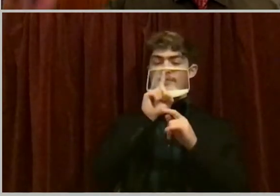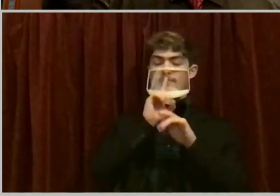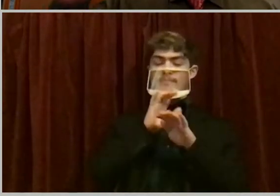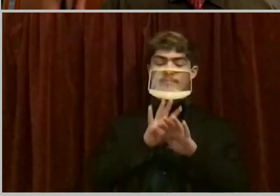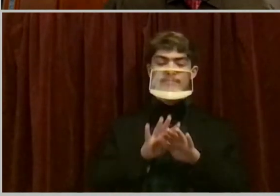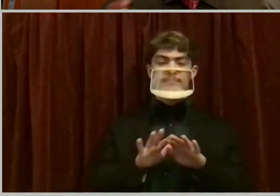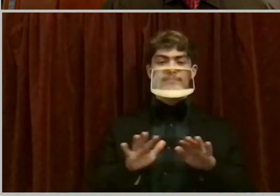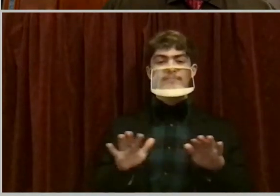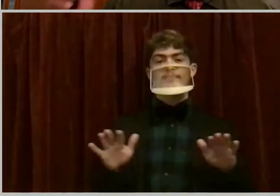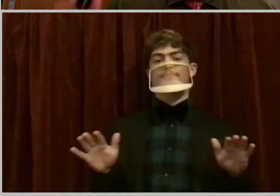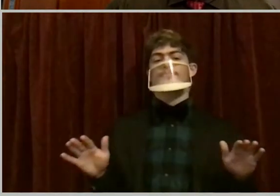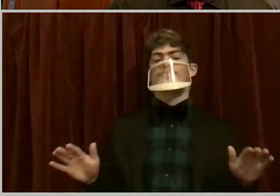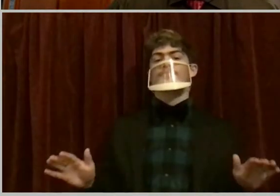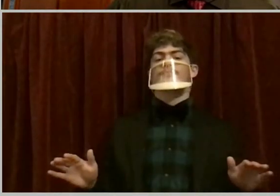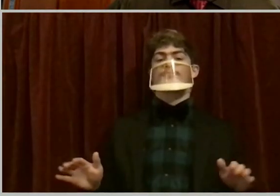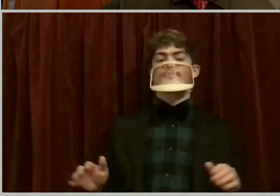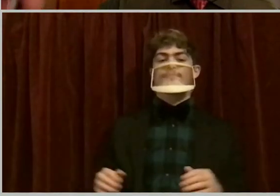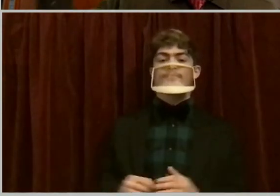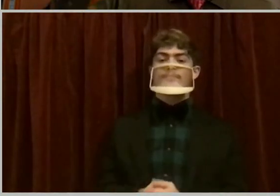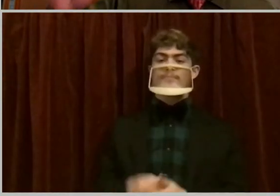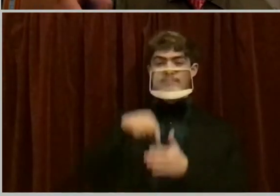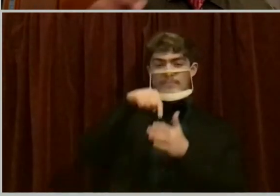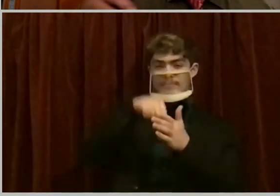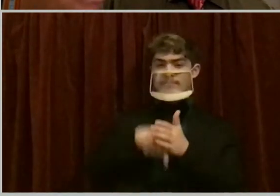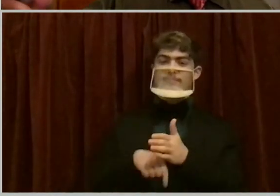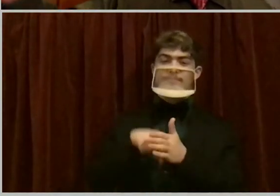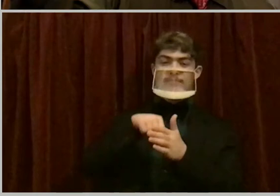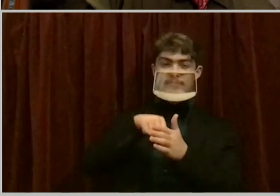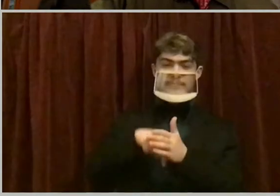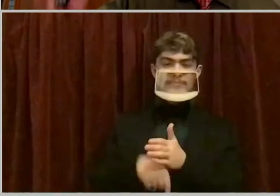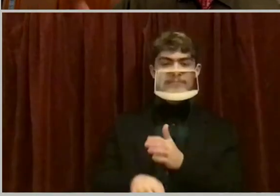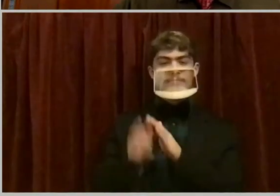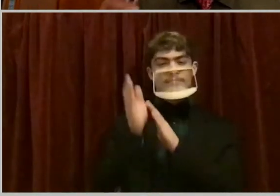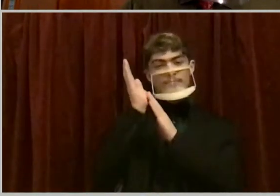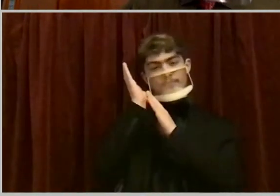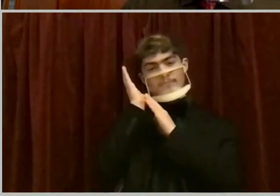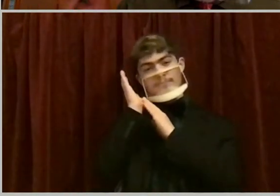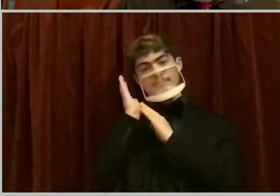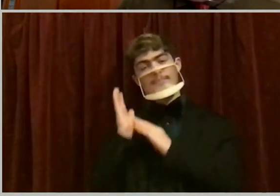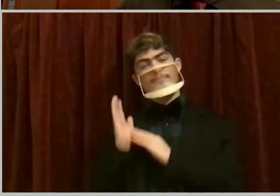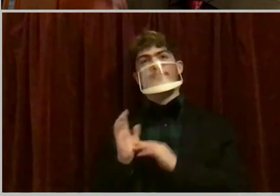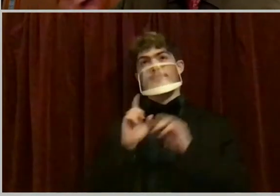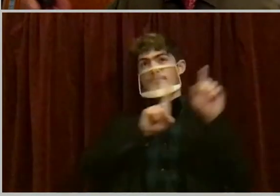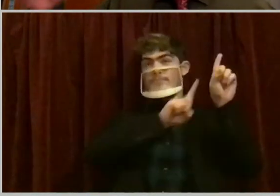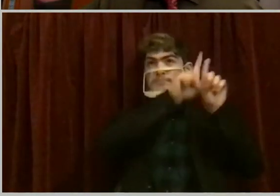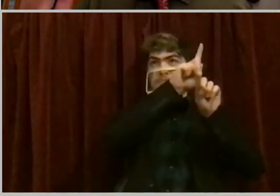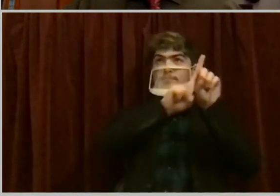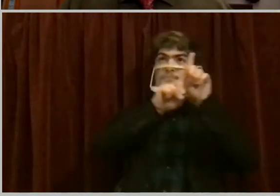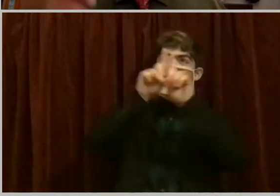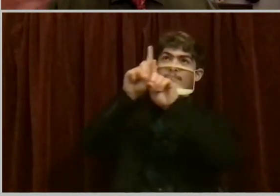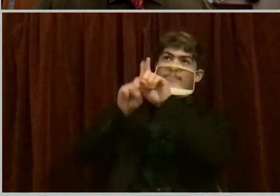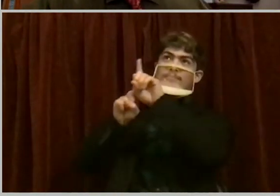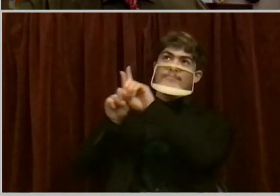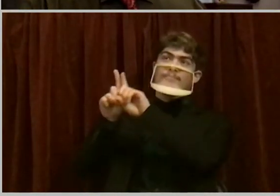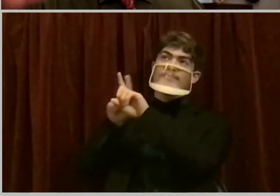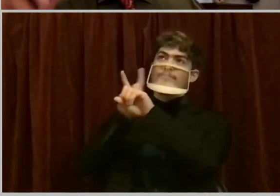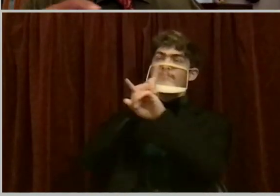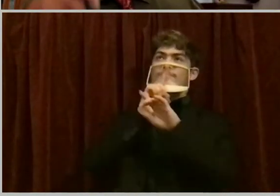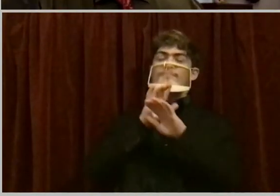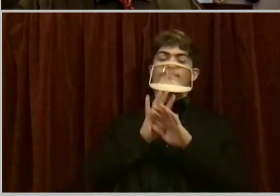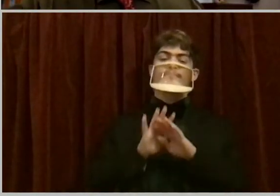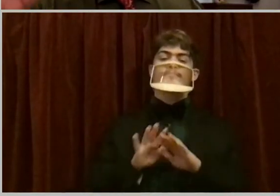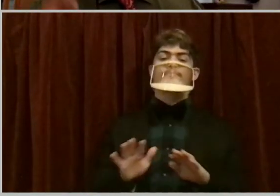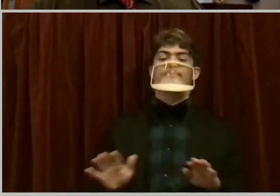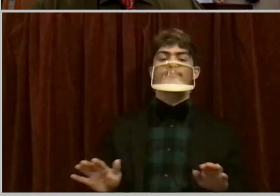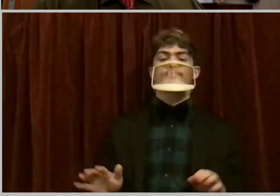lie. Above thy deep and dreamless sleep, the silent